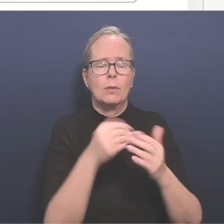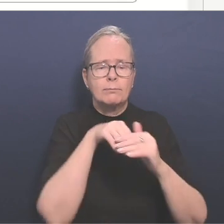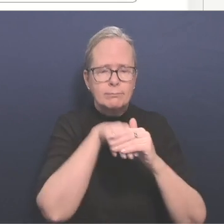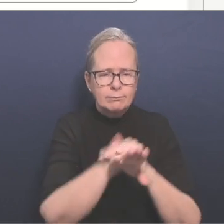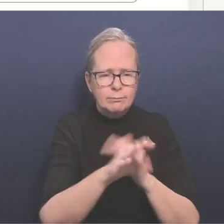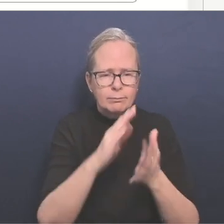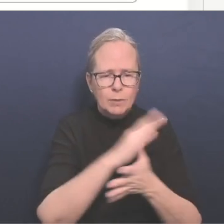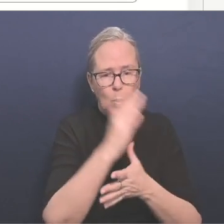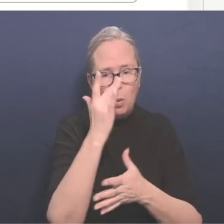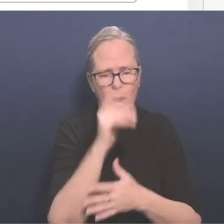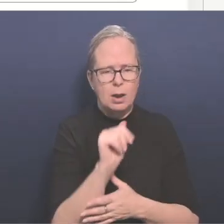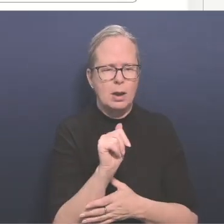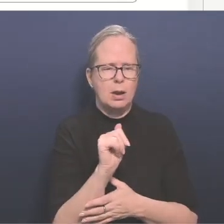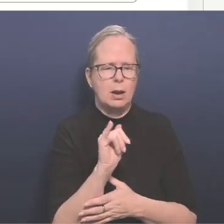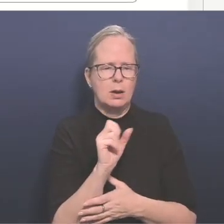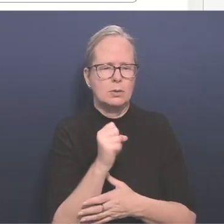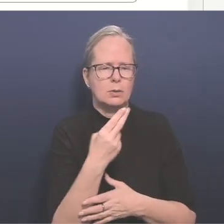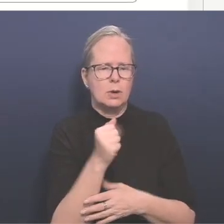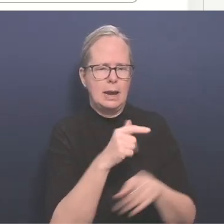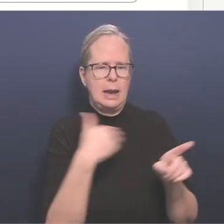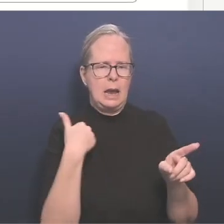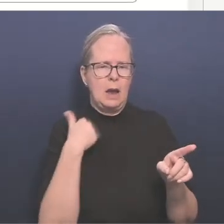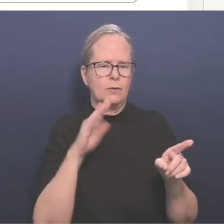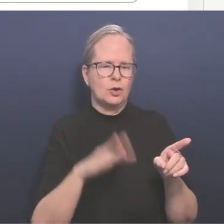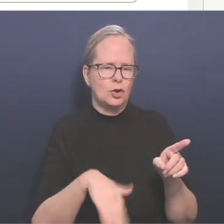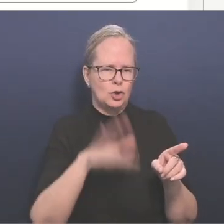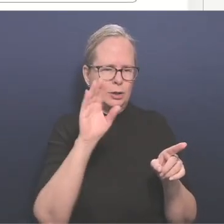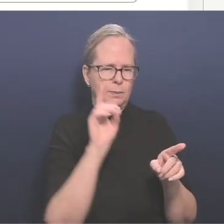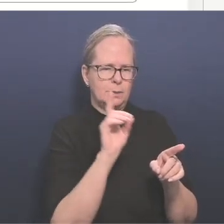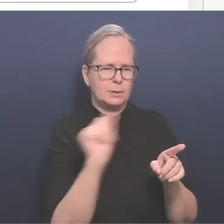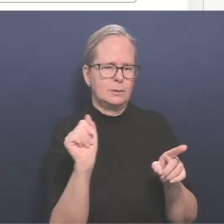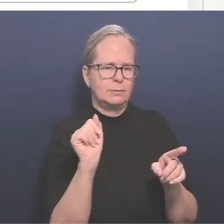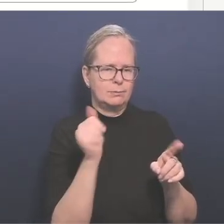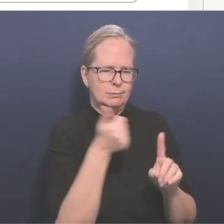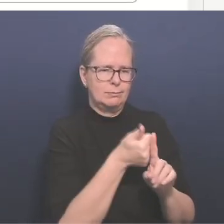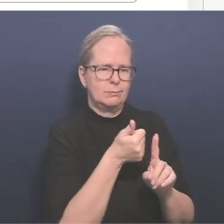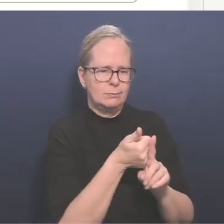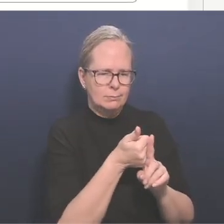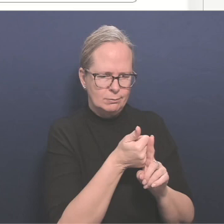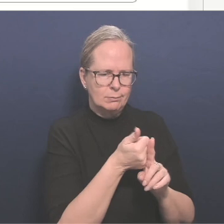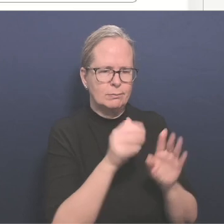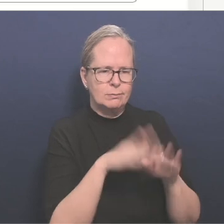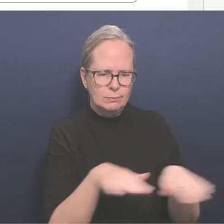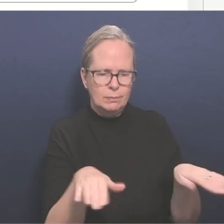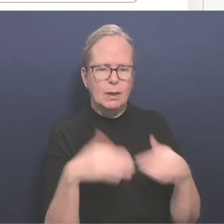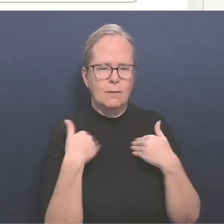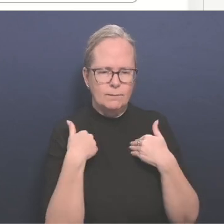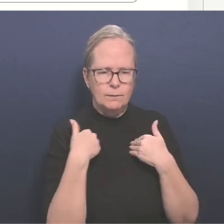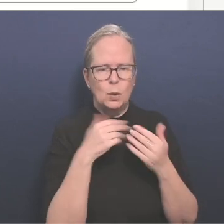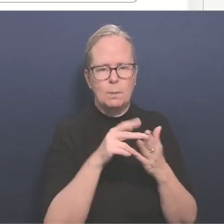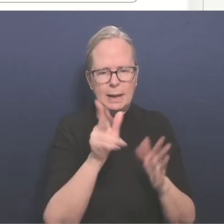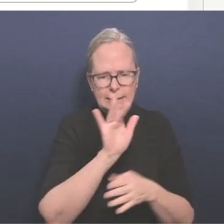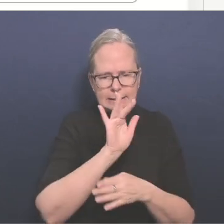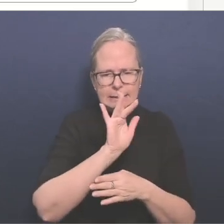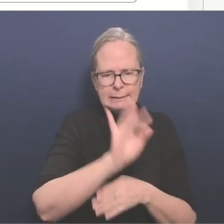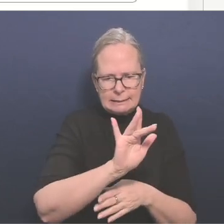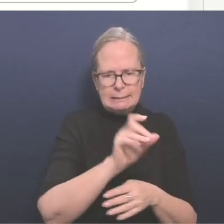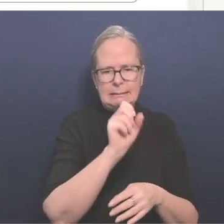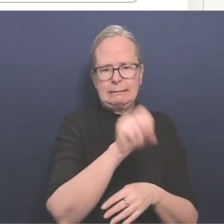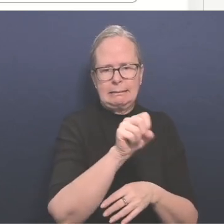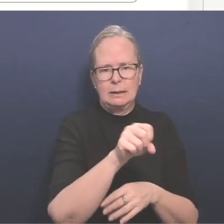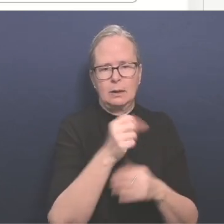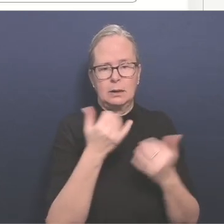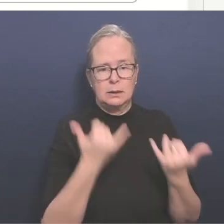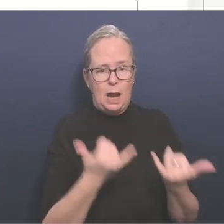then also this icon says that Aisha can add the if she's already receiving this, she can click on